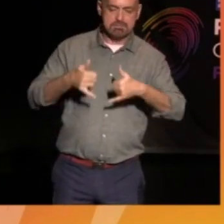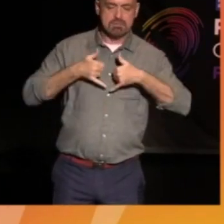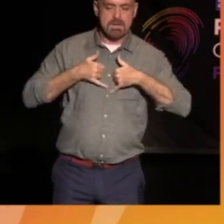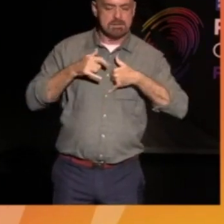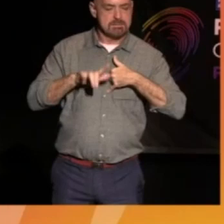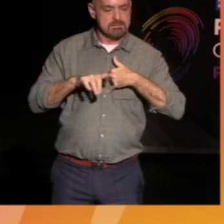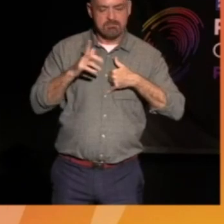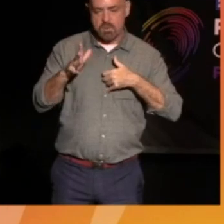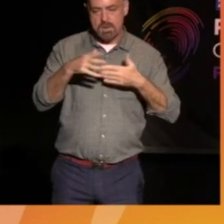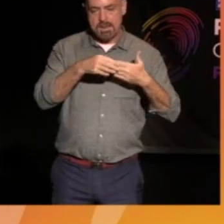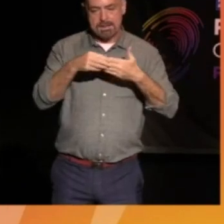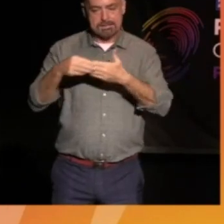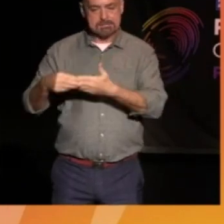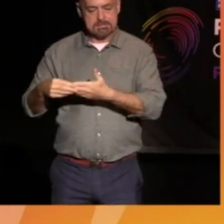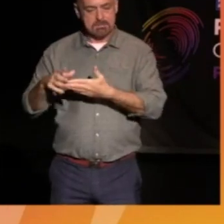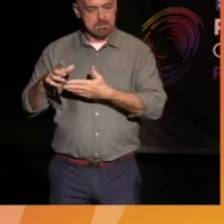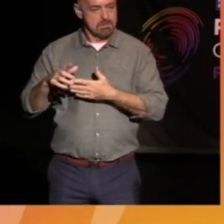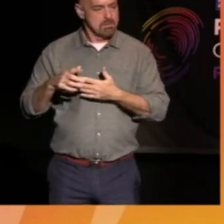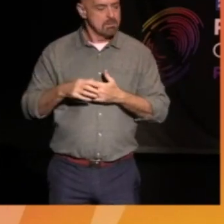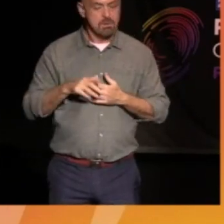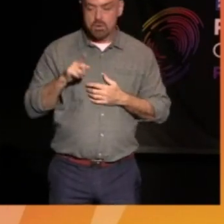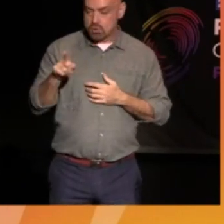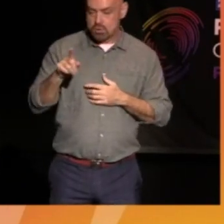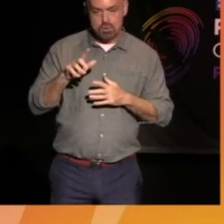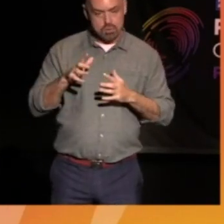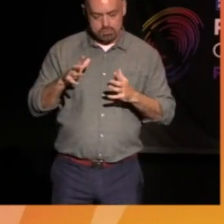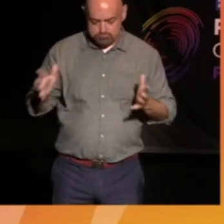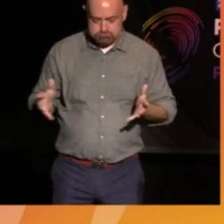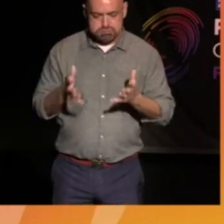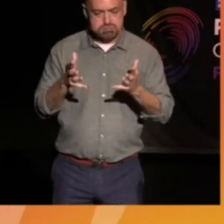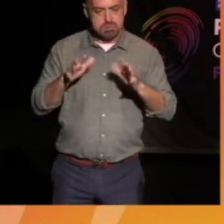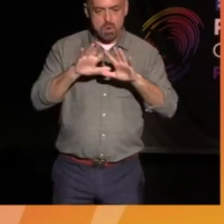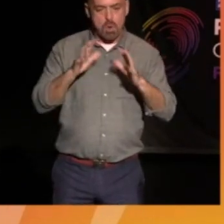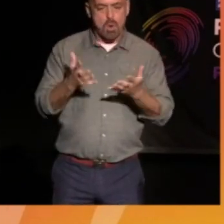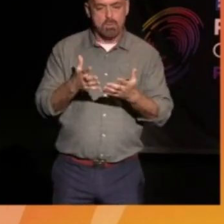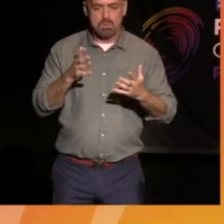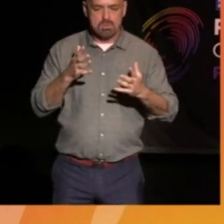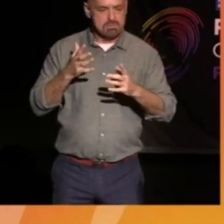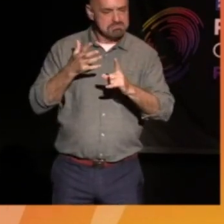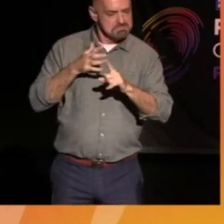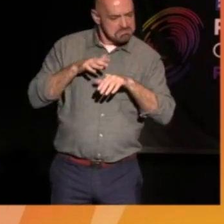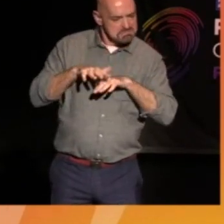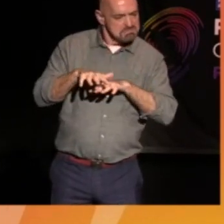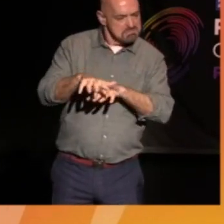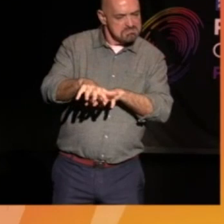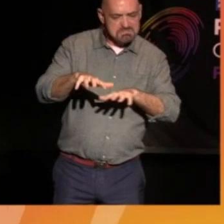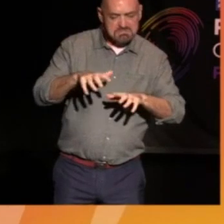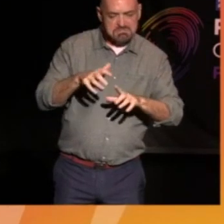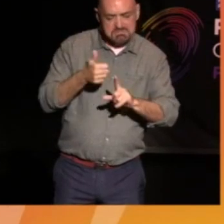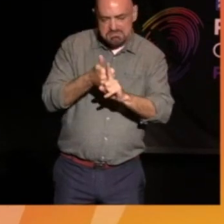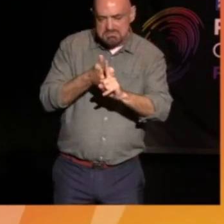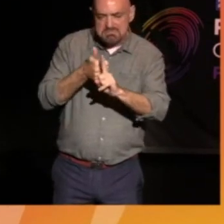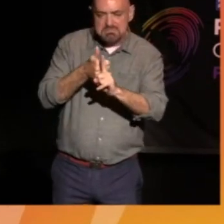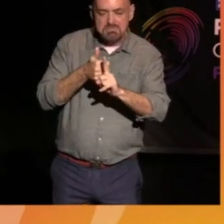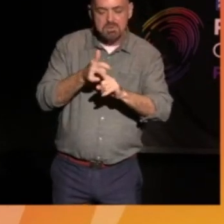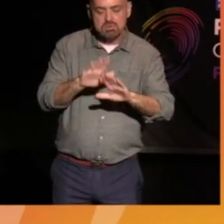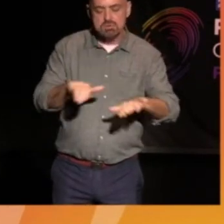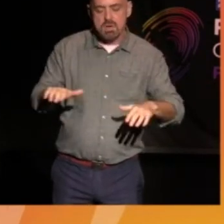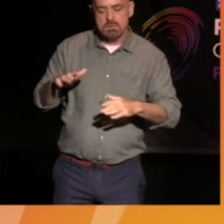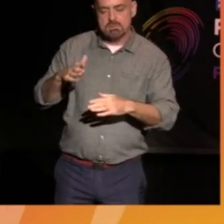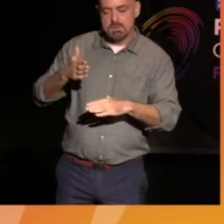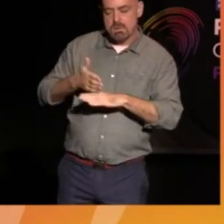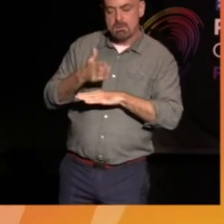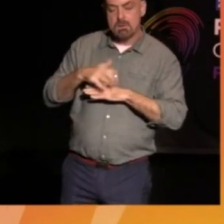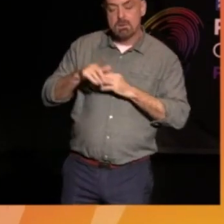for the global movement you've created around child slavery and exploitation of child labour. And